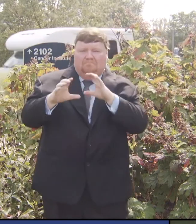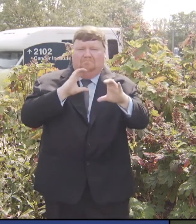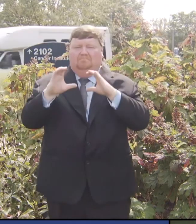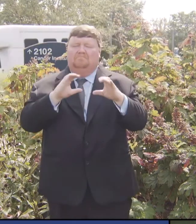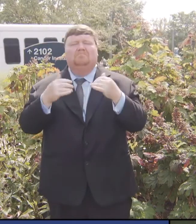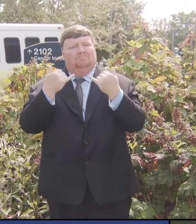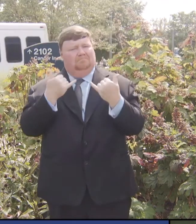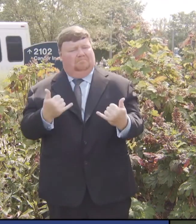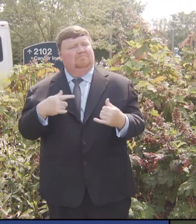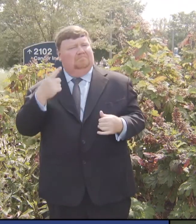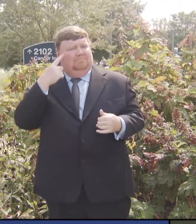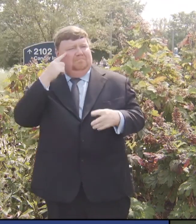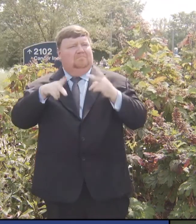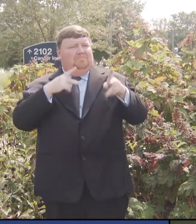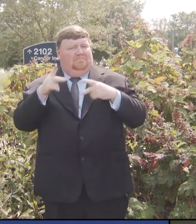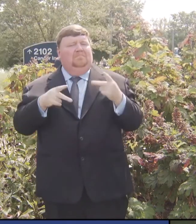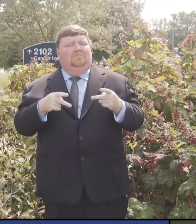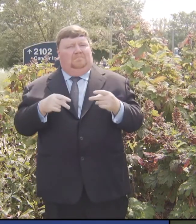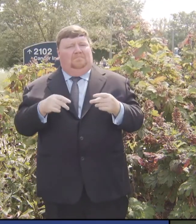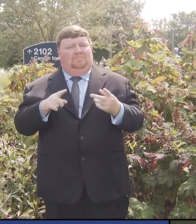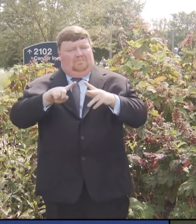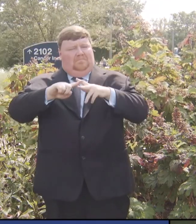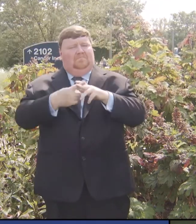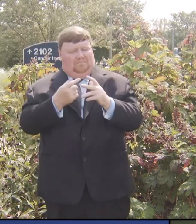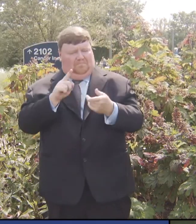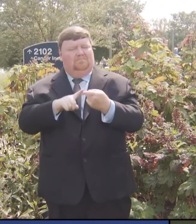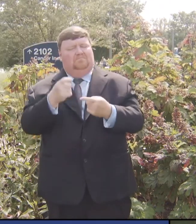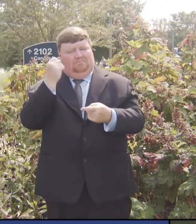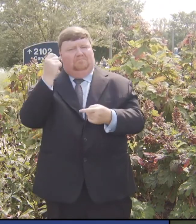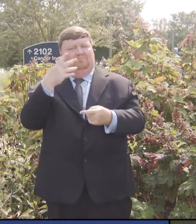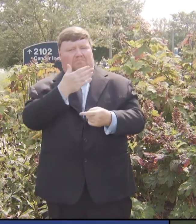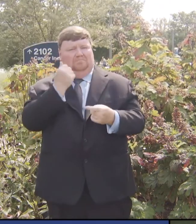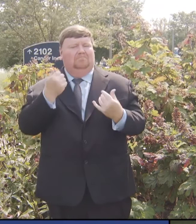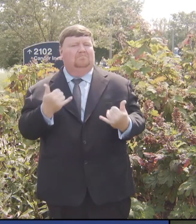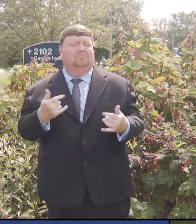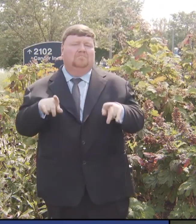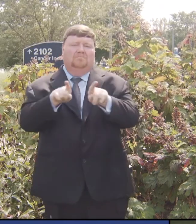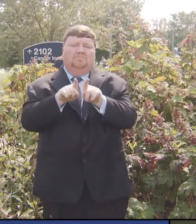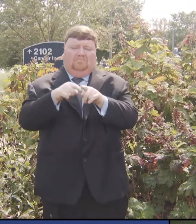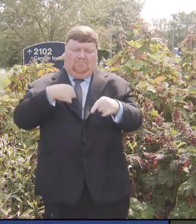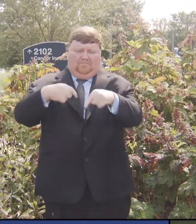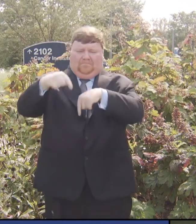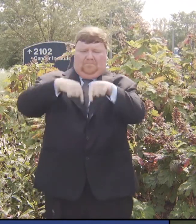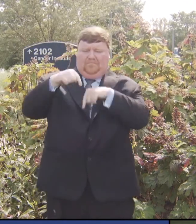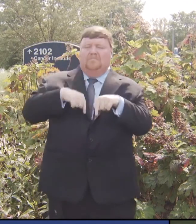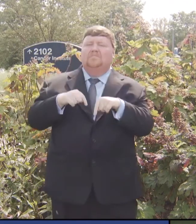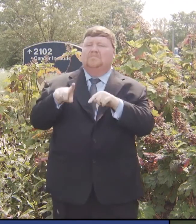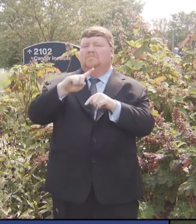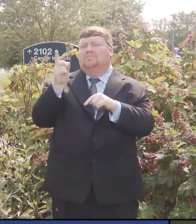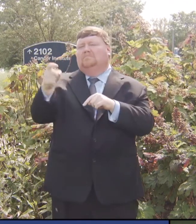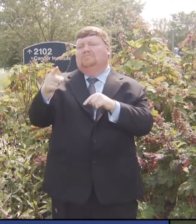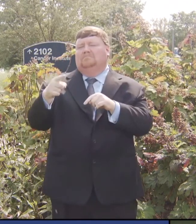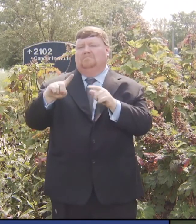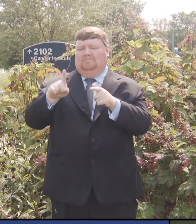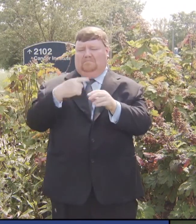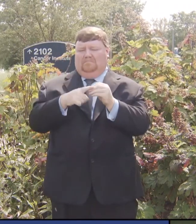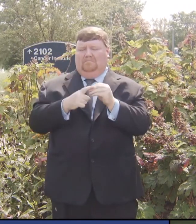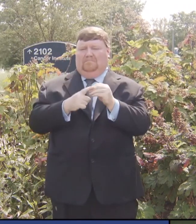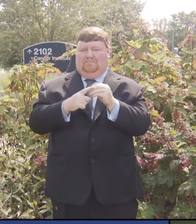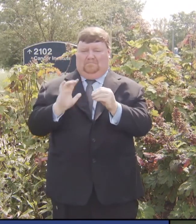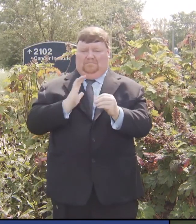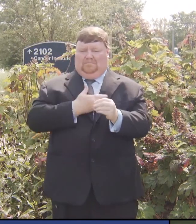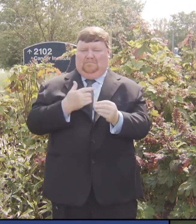we've gotten to the point where I think people are really beginning to understand that. I also wanted to go back to a question about the collection of data, if I